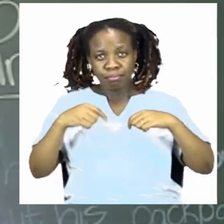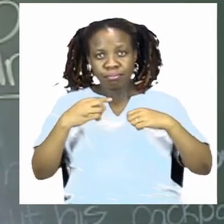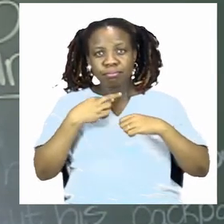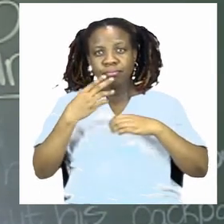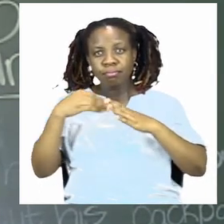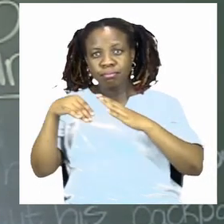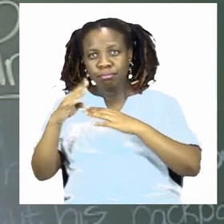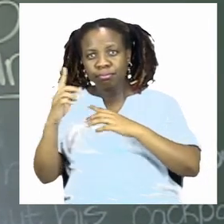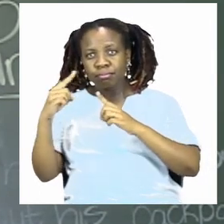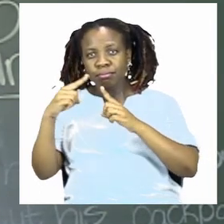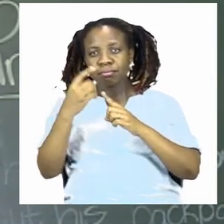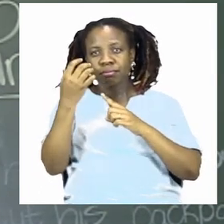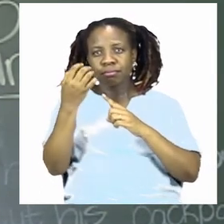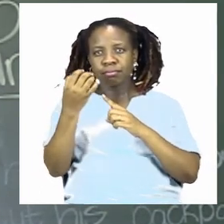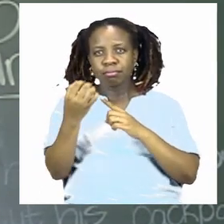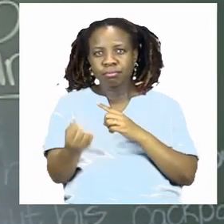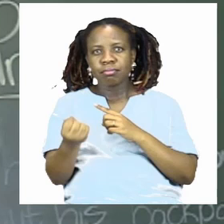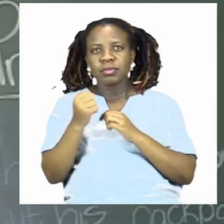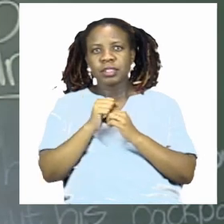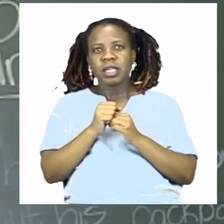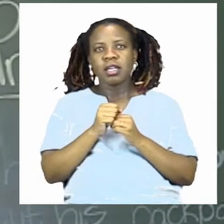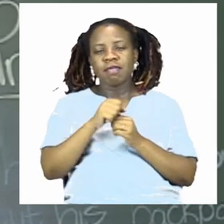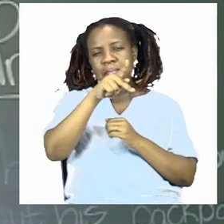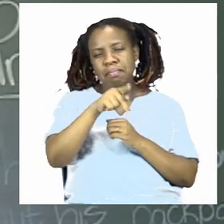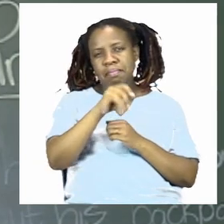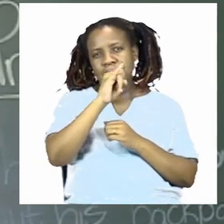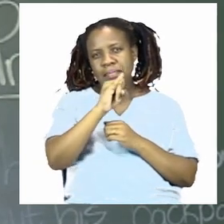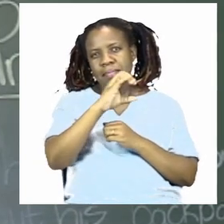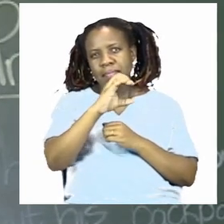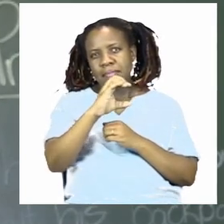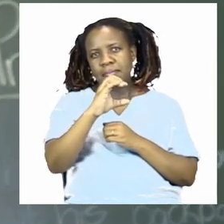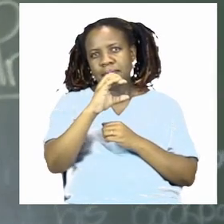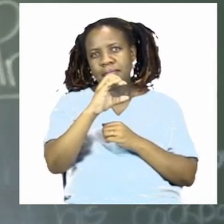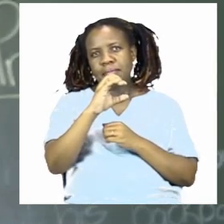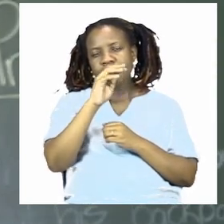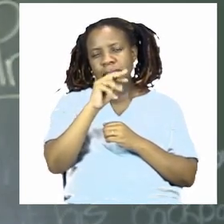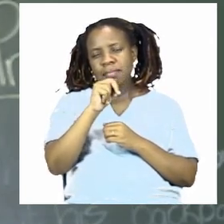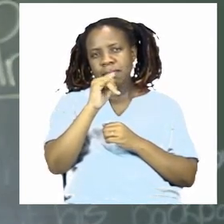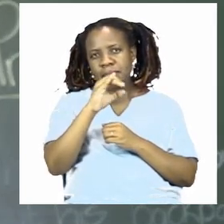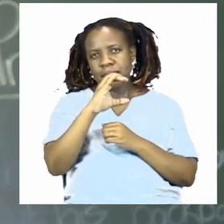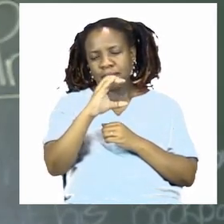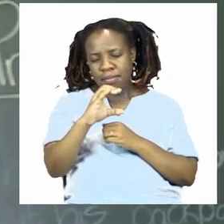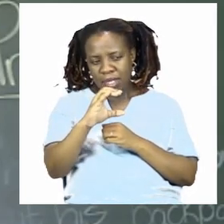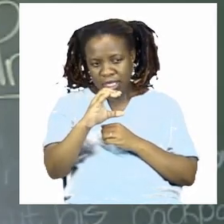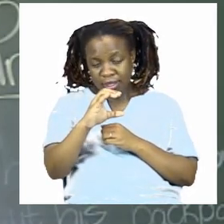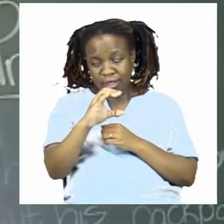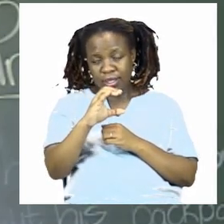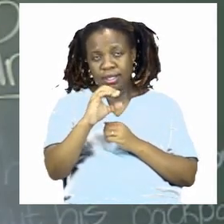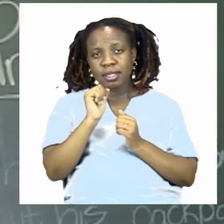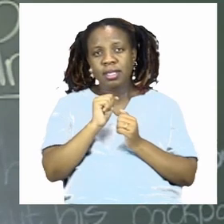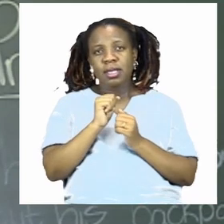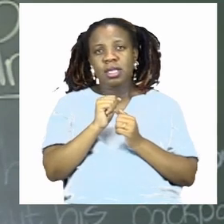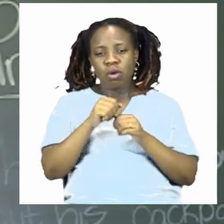on Saturday. Remember, we know exactly when and it is on that day,